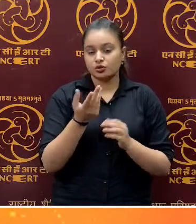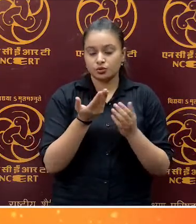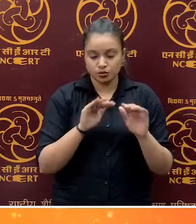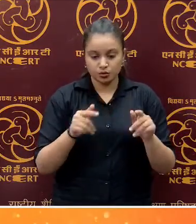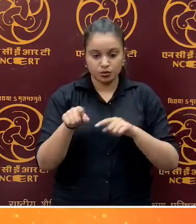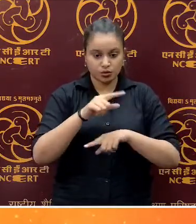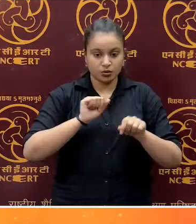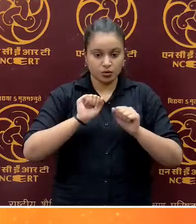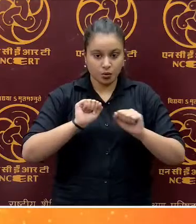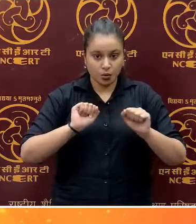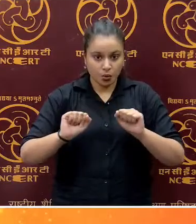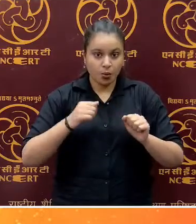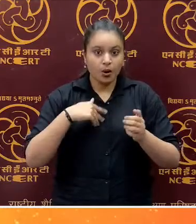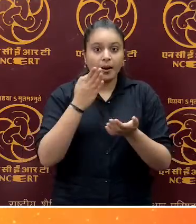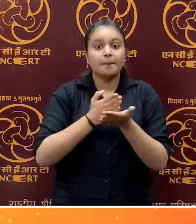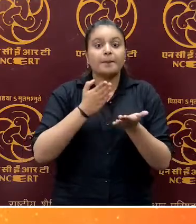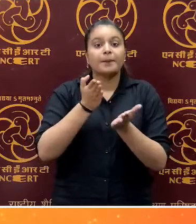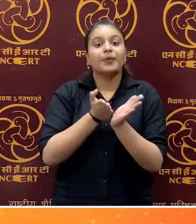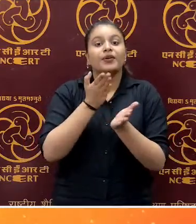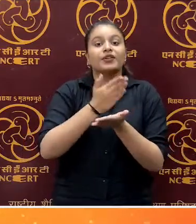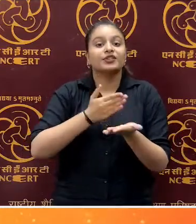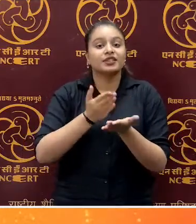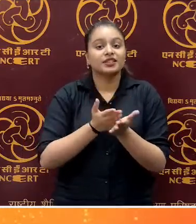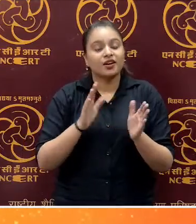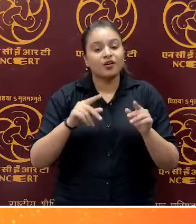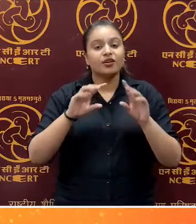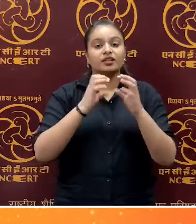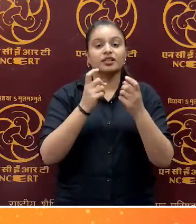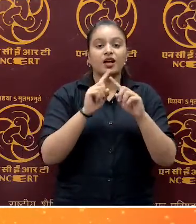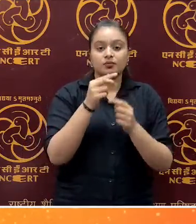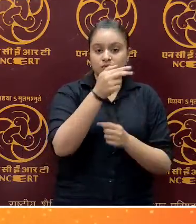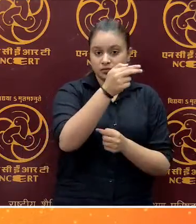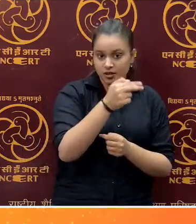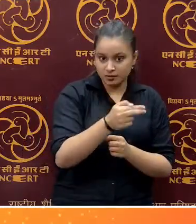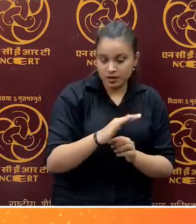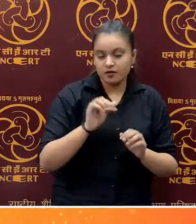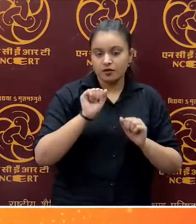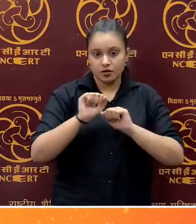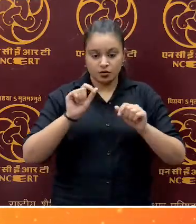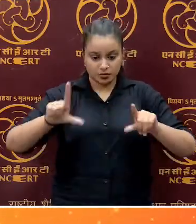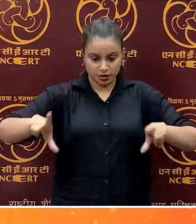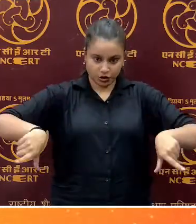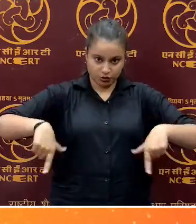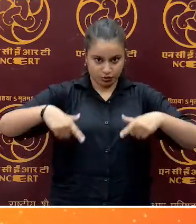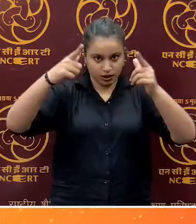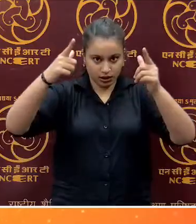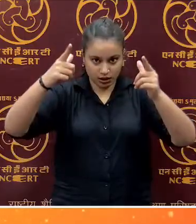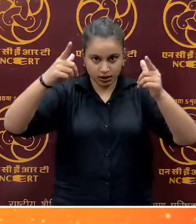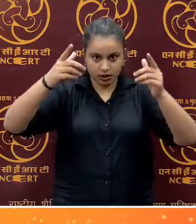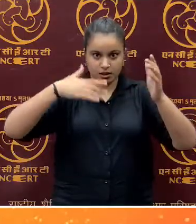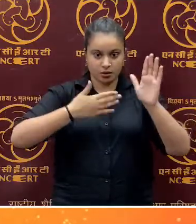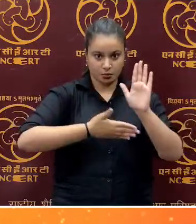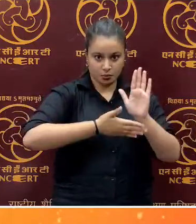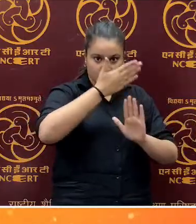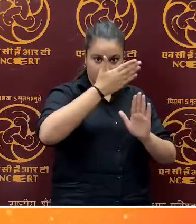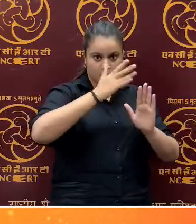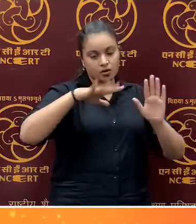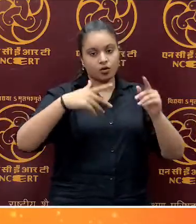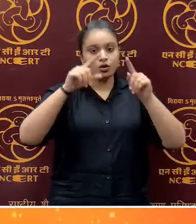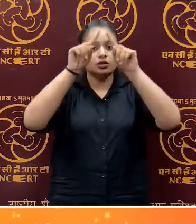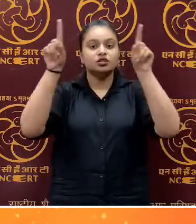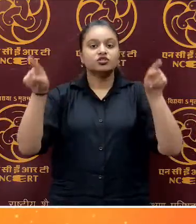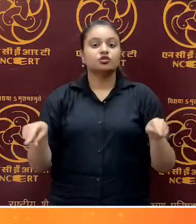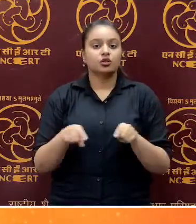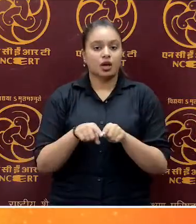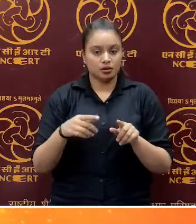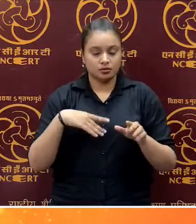to see their birthdays and names written in the classroom. So what you can do, teachers, you can build a tree on the wall or on the chart, and you can stick it